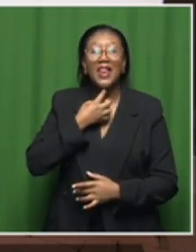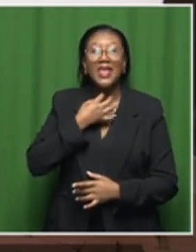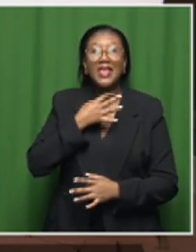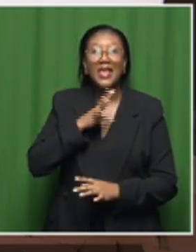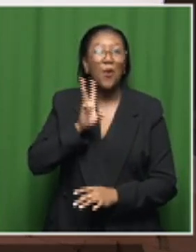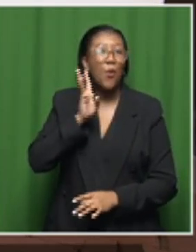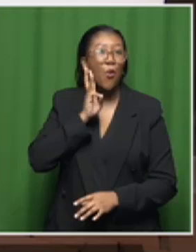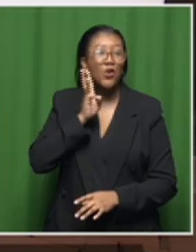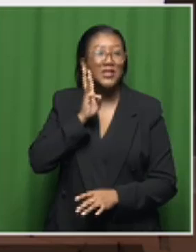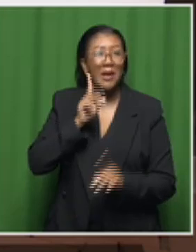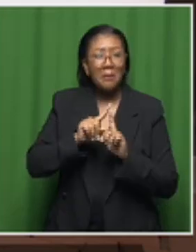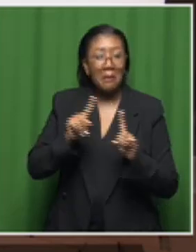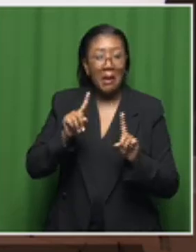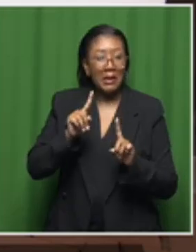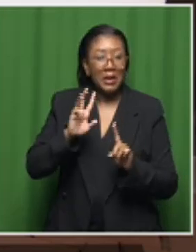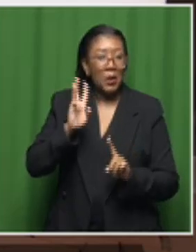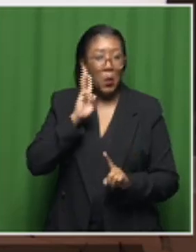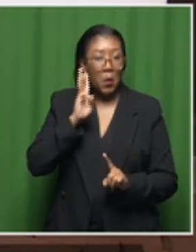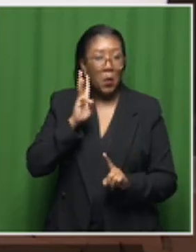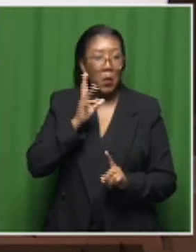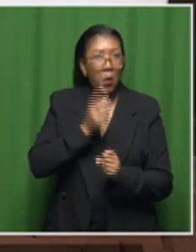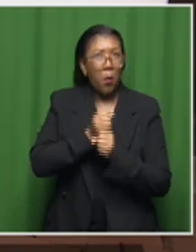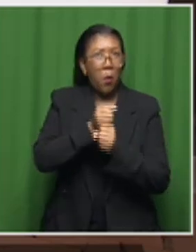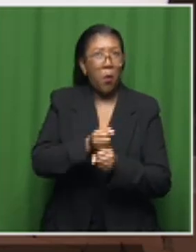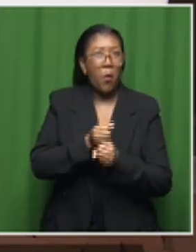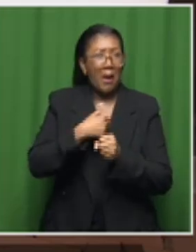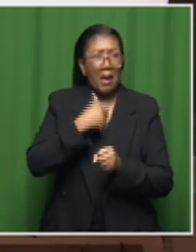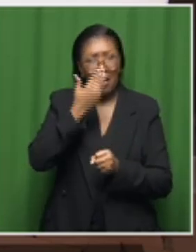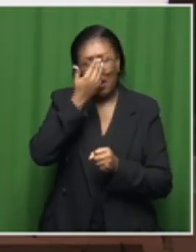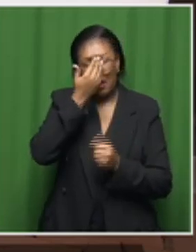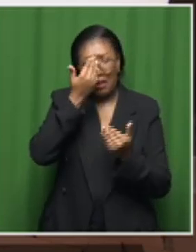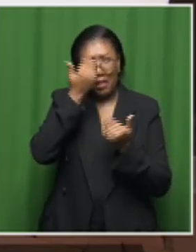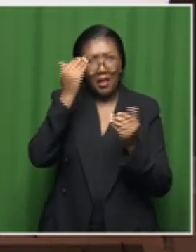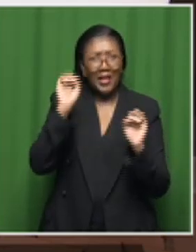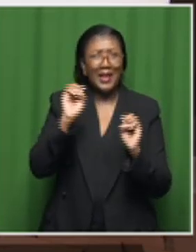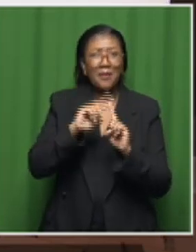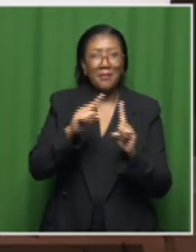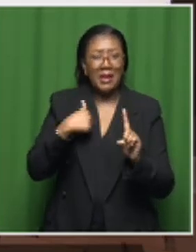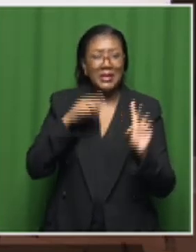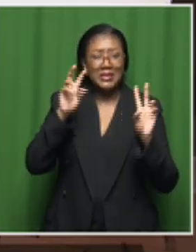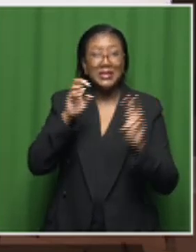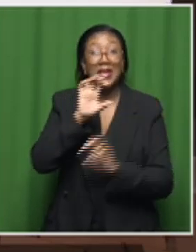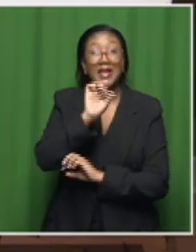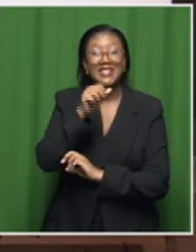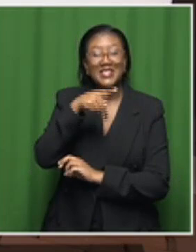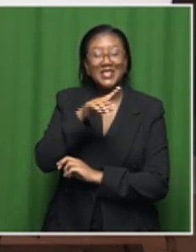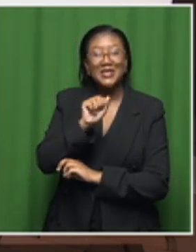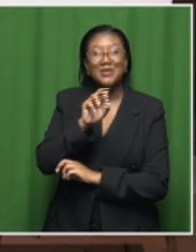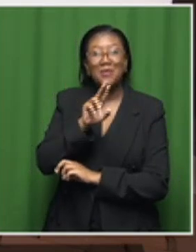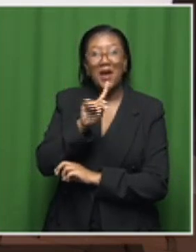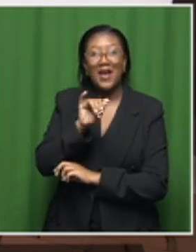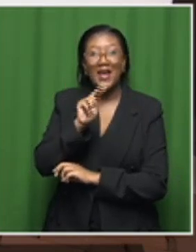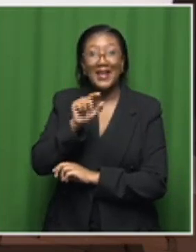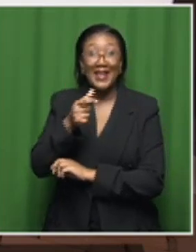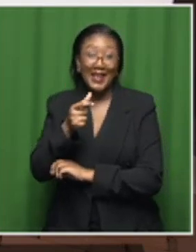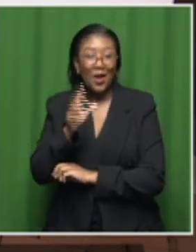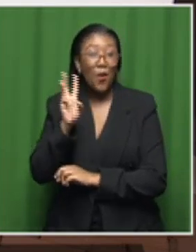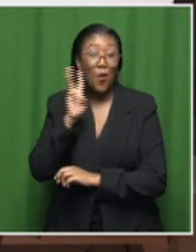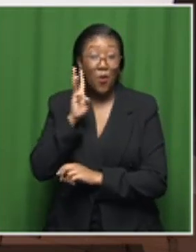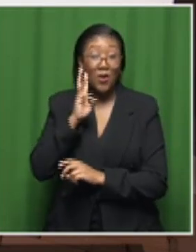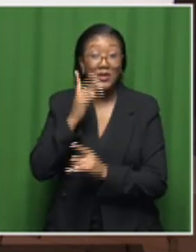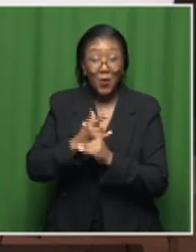anything about horses, but because I absolutely love sparkling water. So I said, you know what, sparkling water will win this one. And guess what? Sparkling